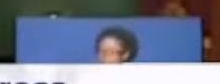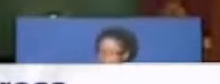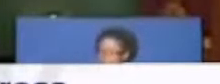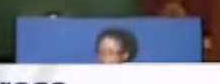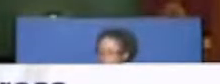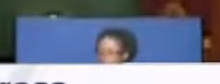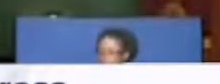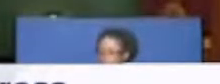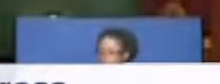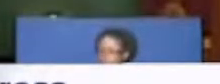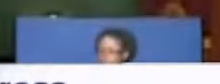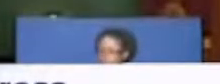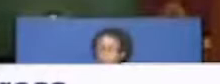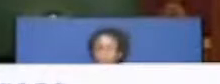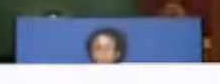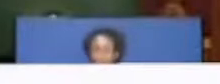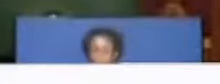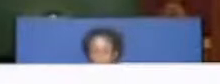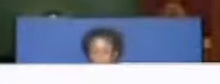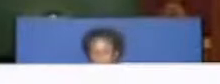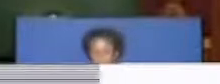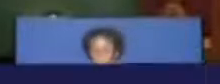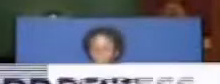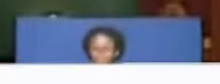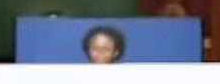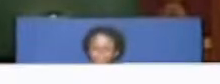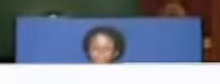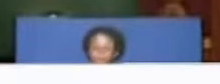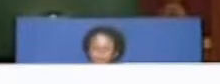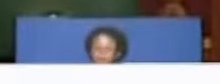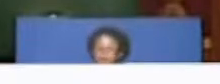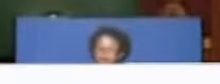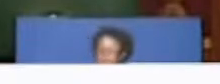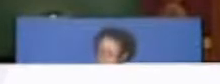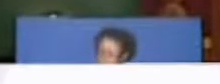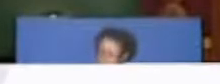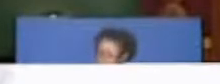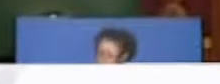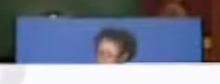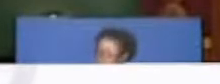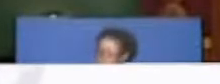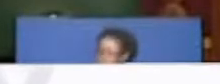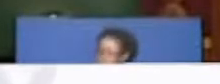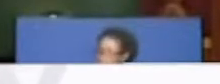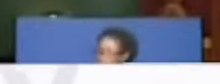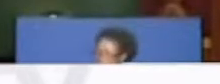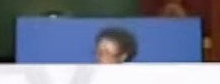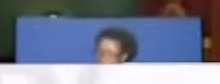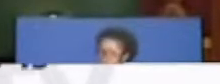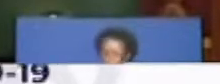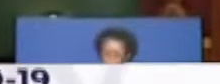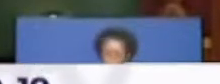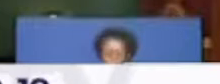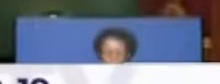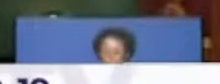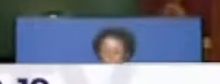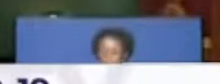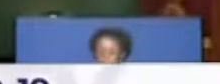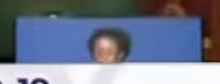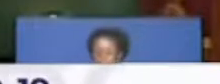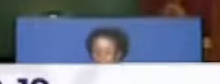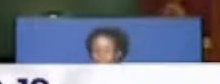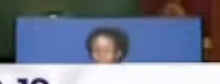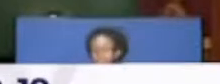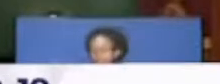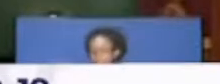the last eight years, KRA has collected Kenya shillings 10.8 trillion cumulatively